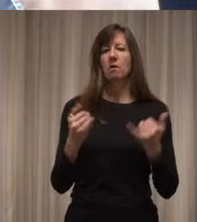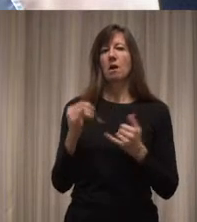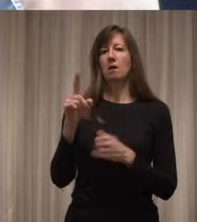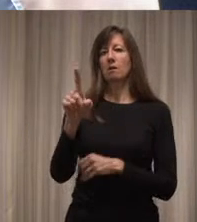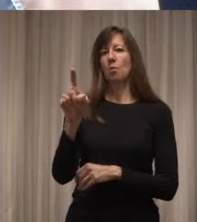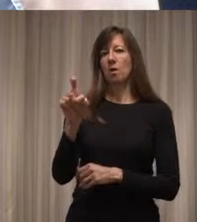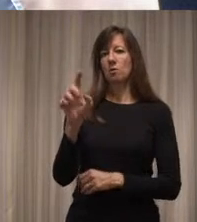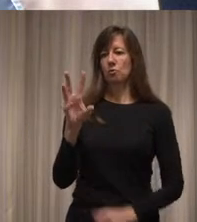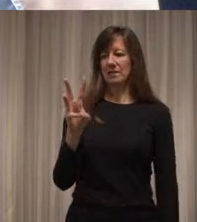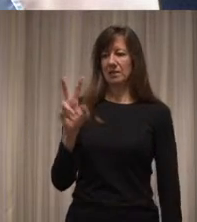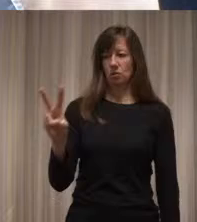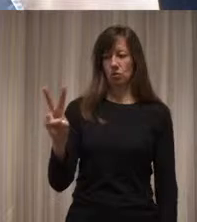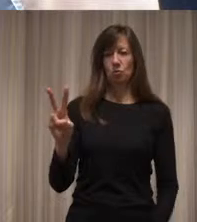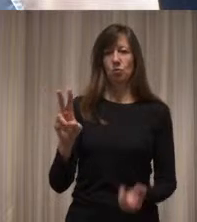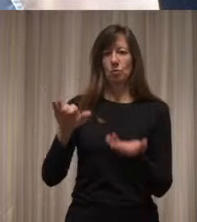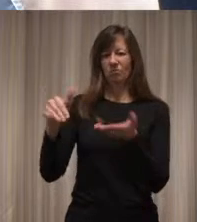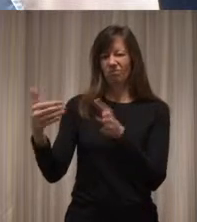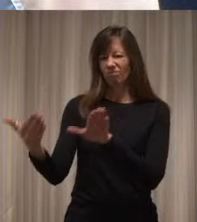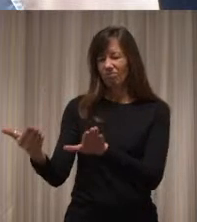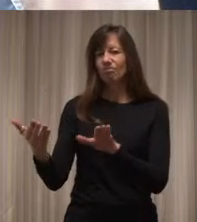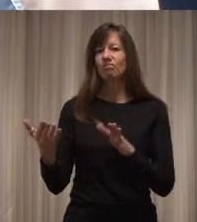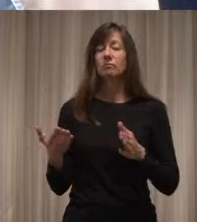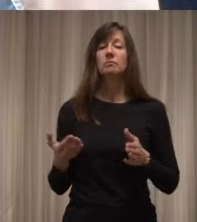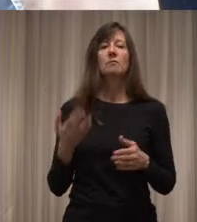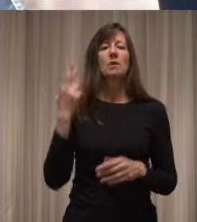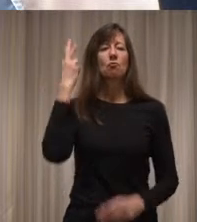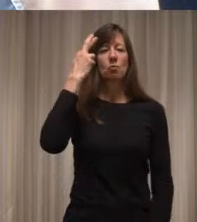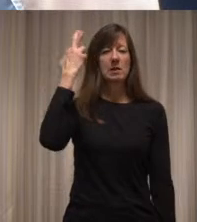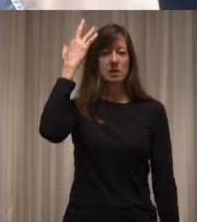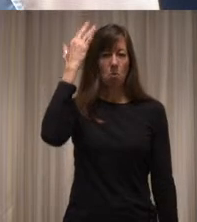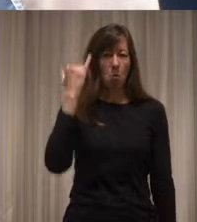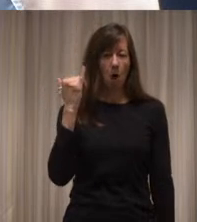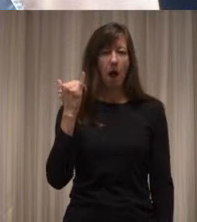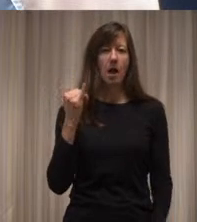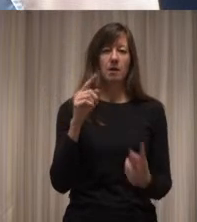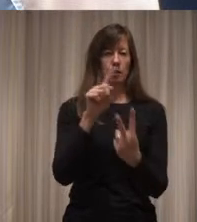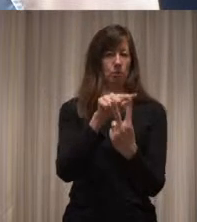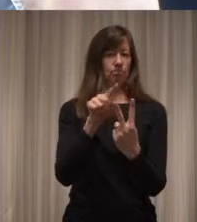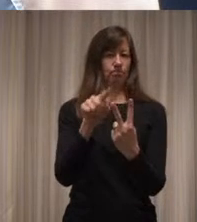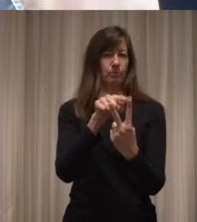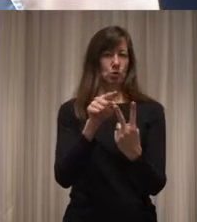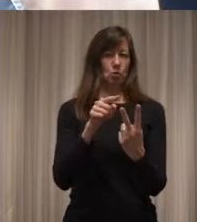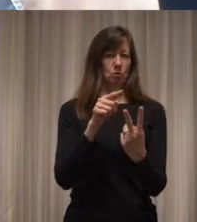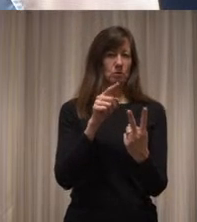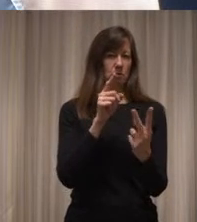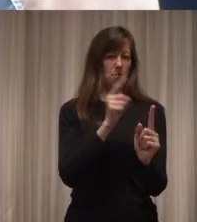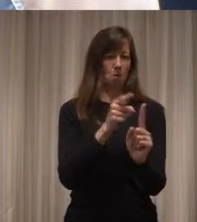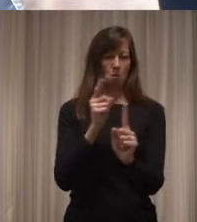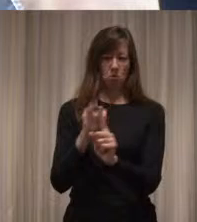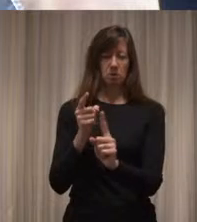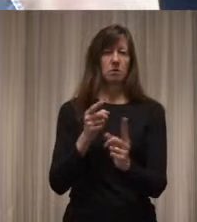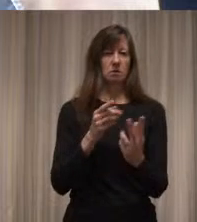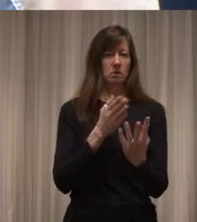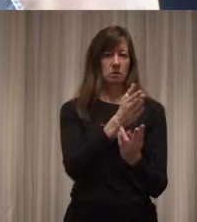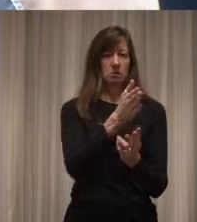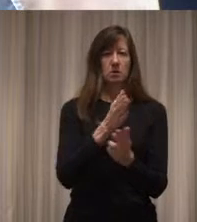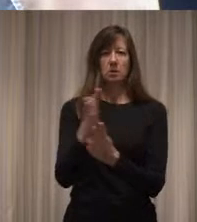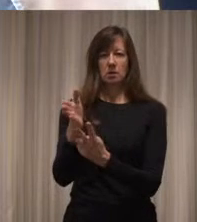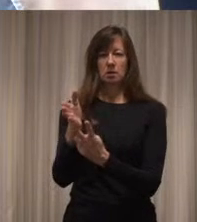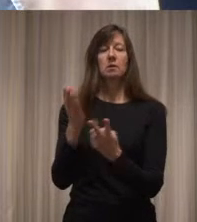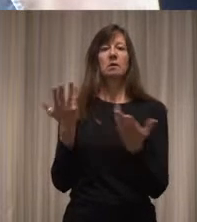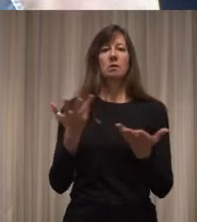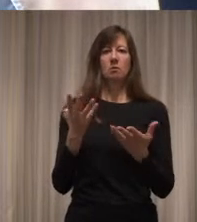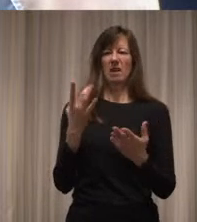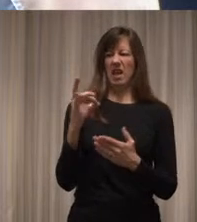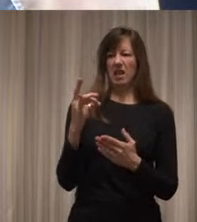things happening to lead to the fact that we've had 18 additional fatalities in the last since the